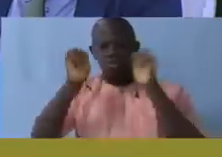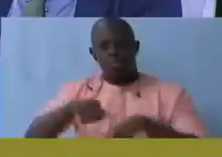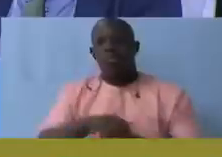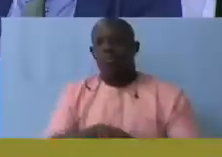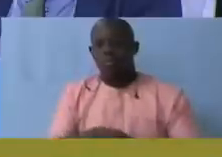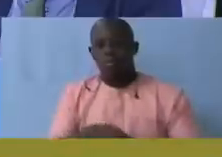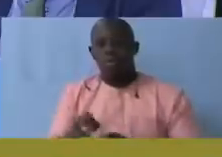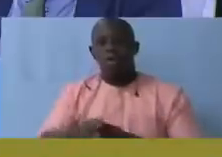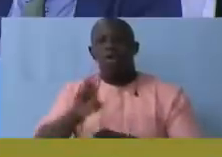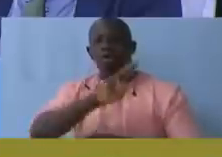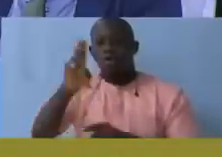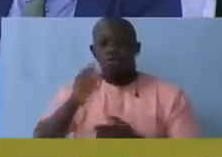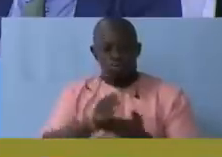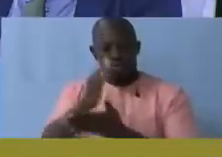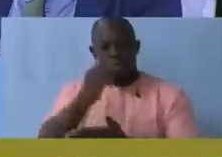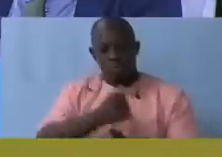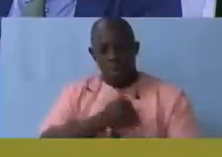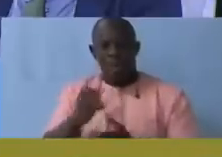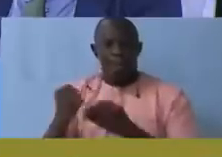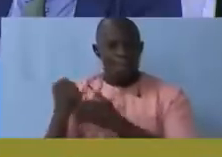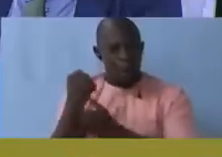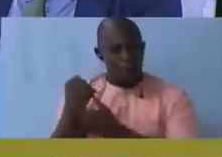not through my strength,